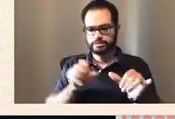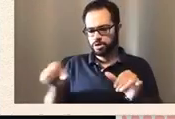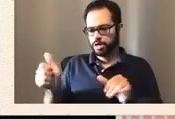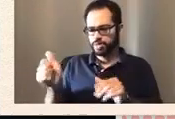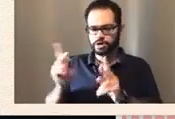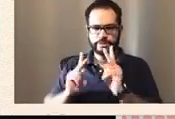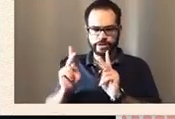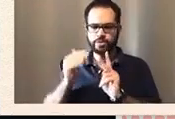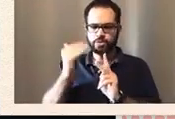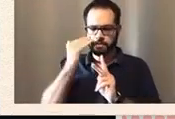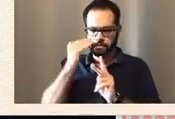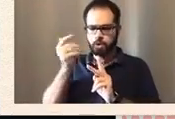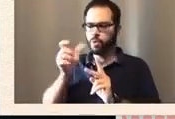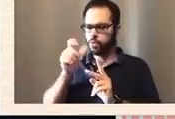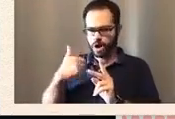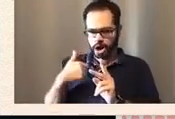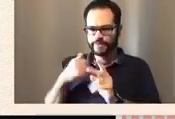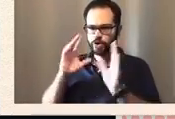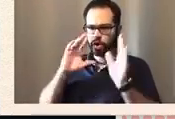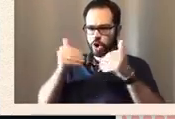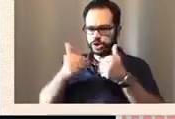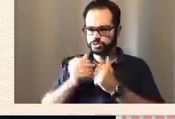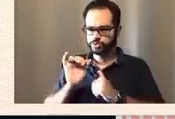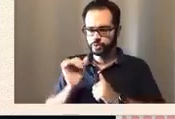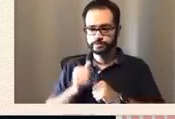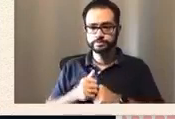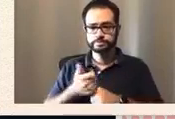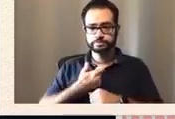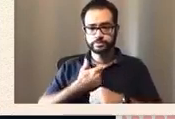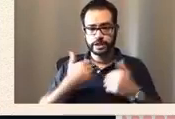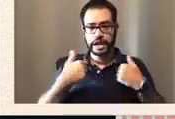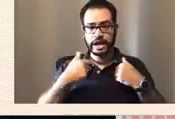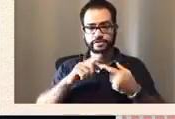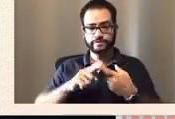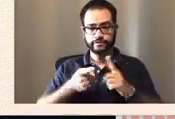autism. I have friends with cerebral palsy